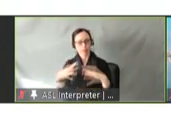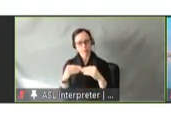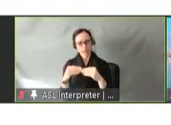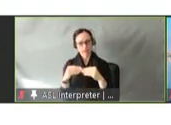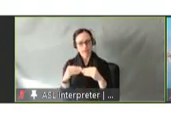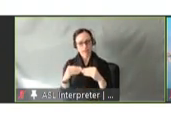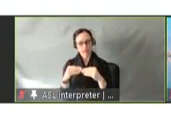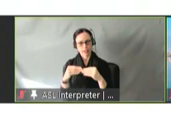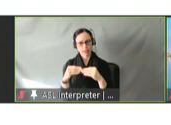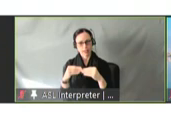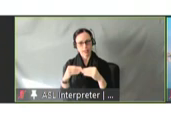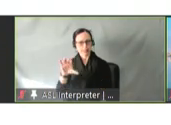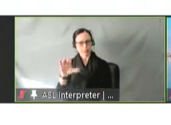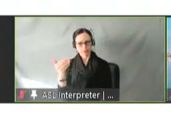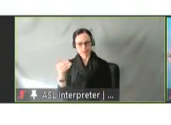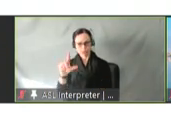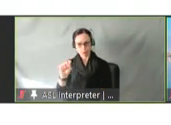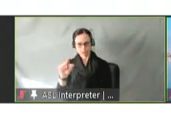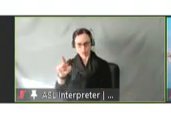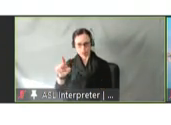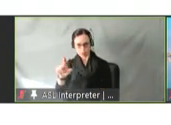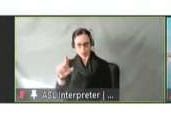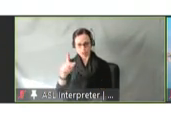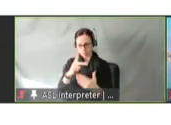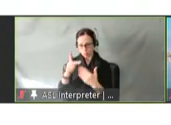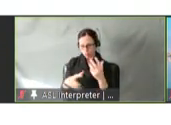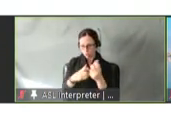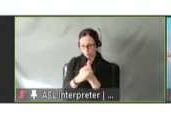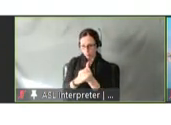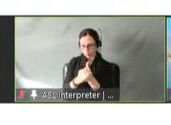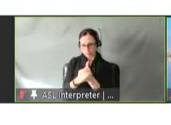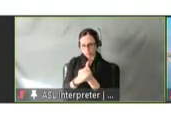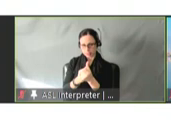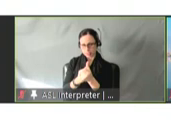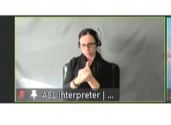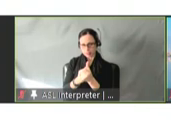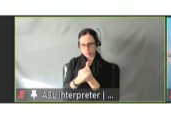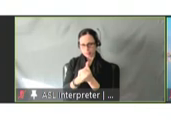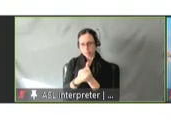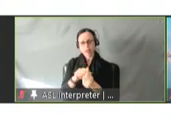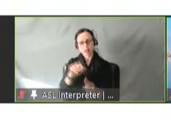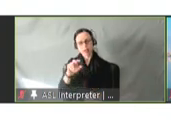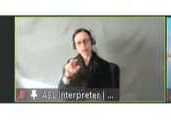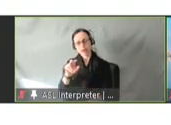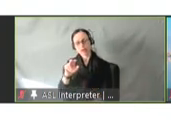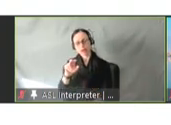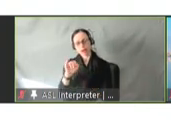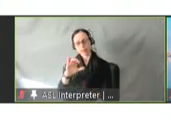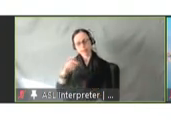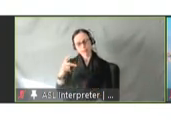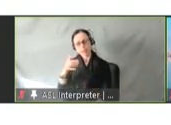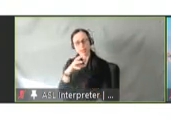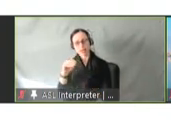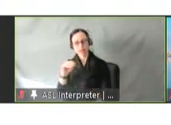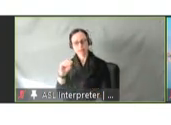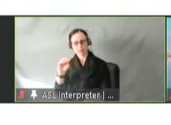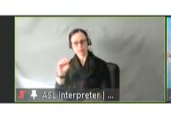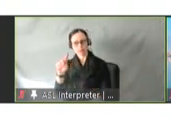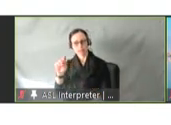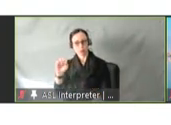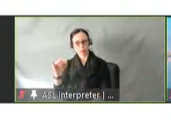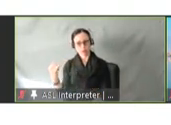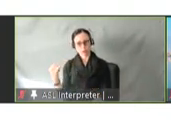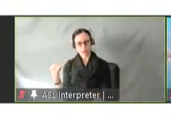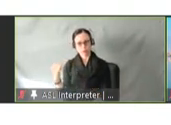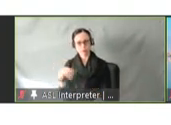2021. The meeting began with program updates from the Division of Injury Compensation Program, the ICP, and the Department of Justice. The